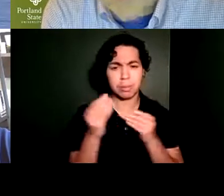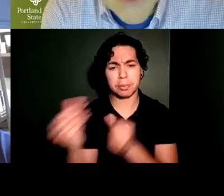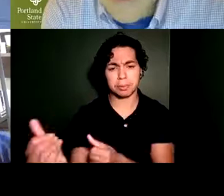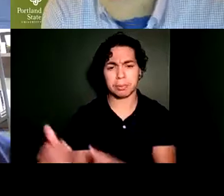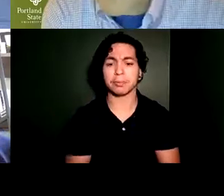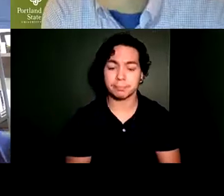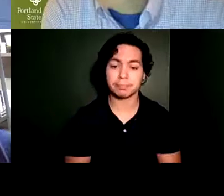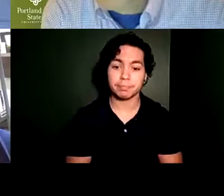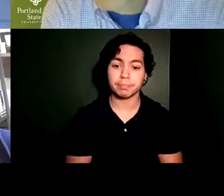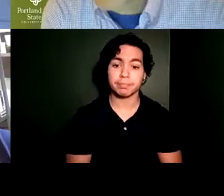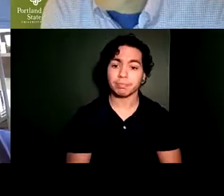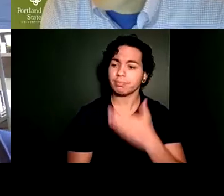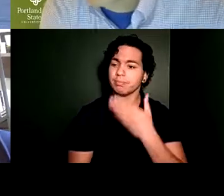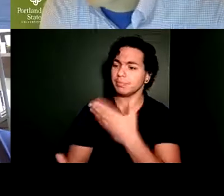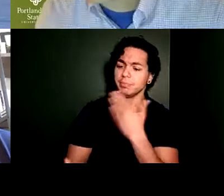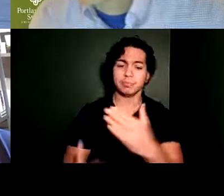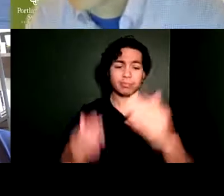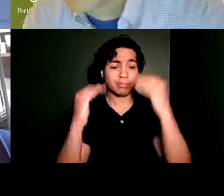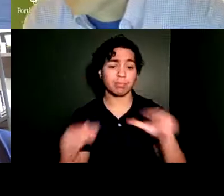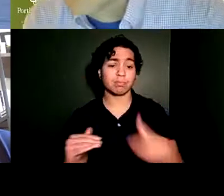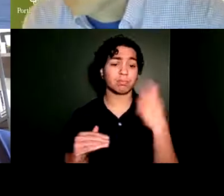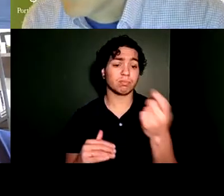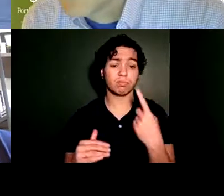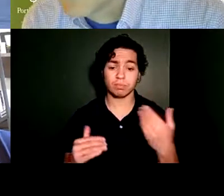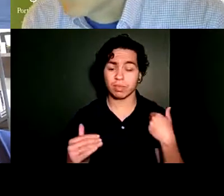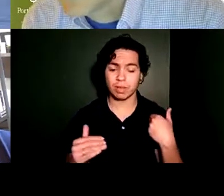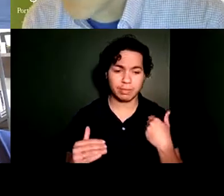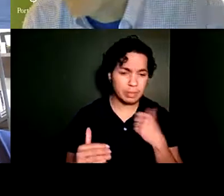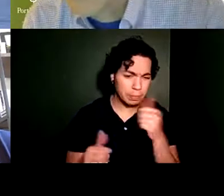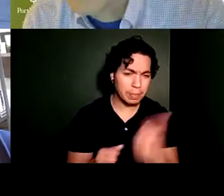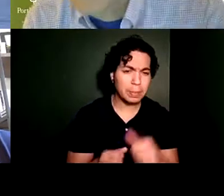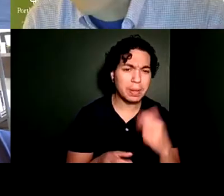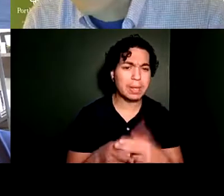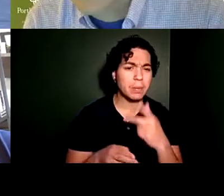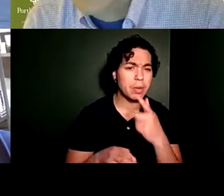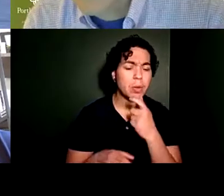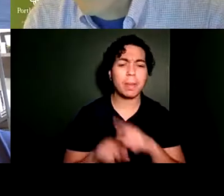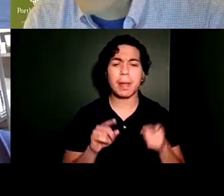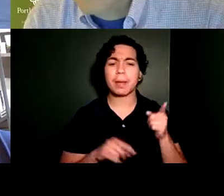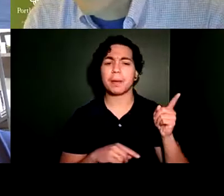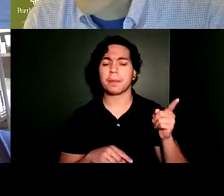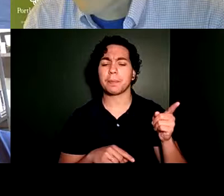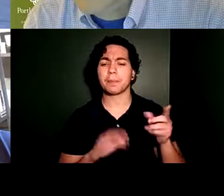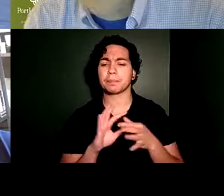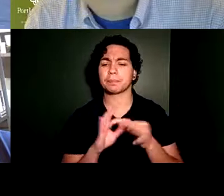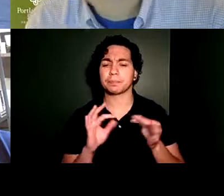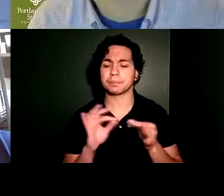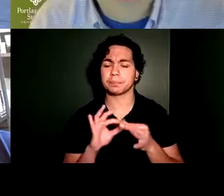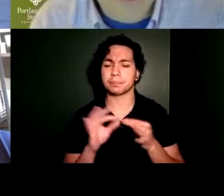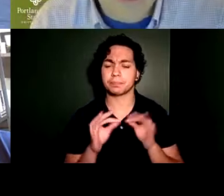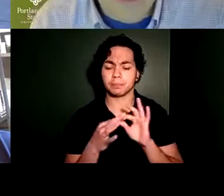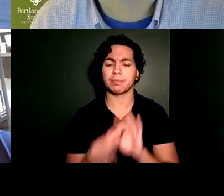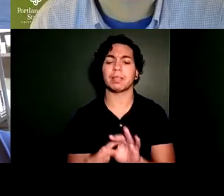Switching over to another question from, I forget who said it, but basically it was related